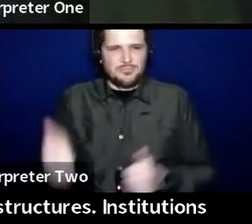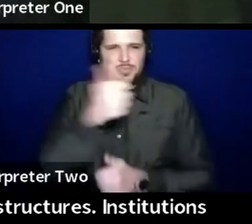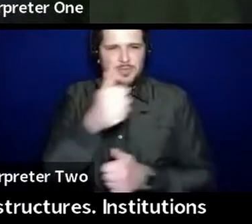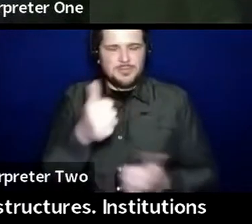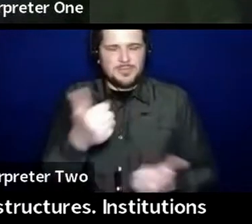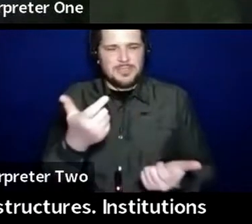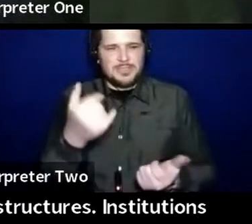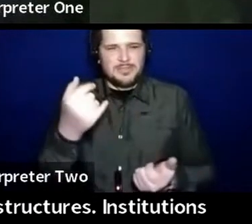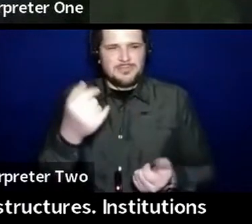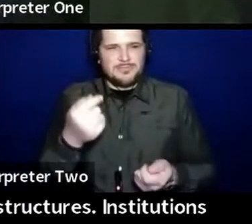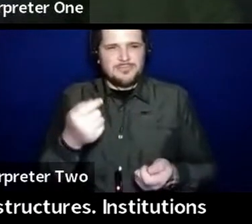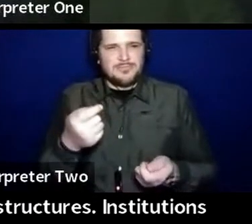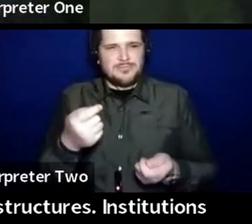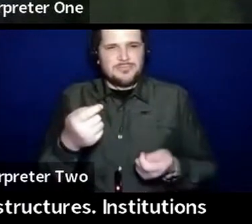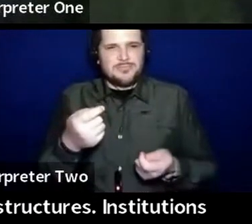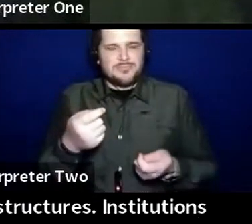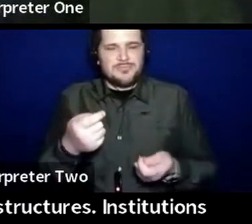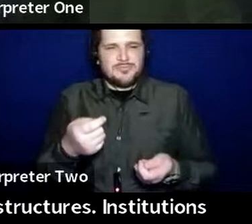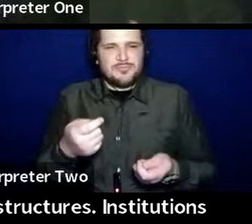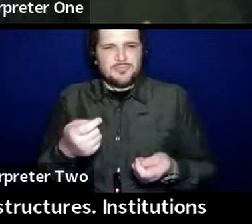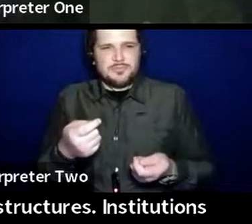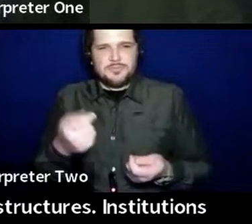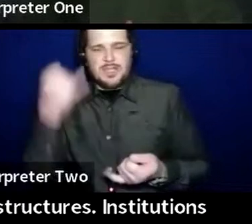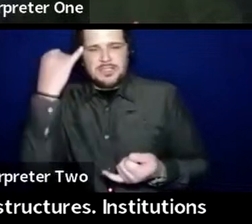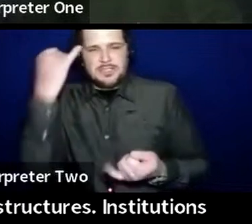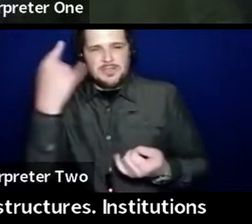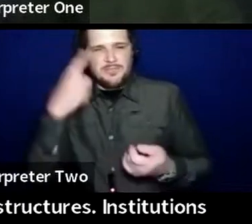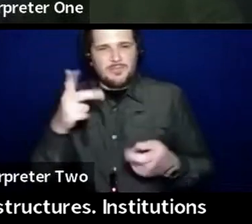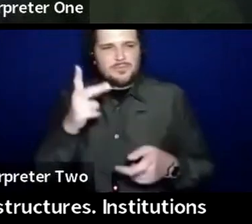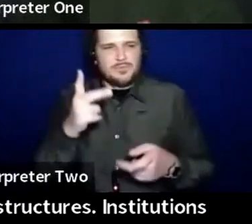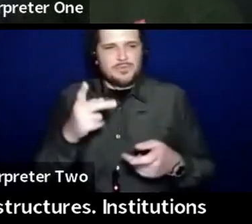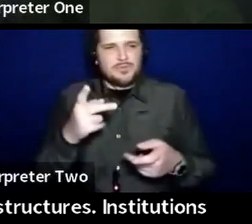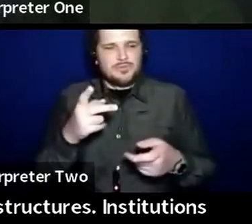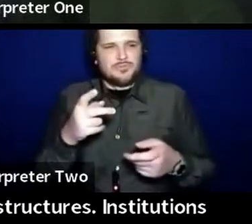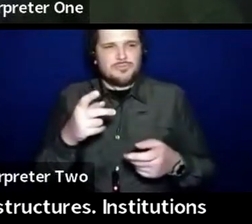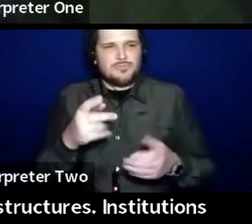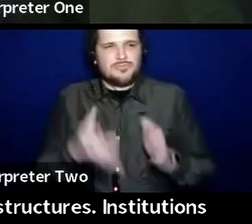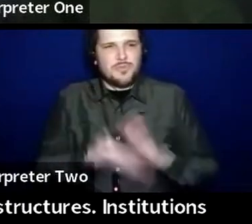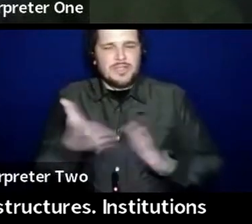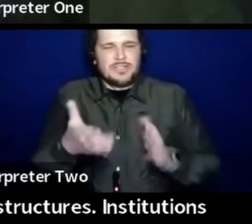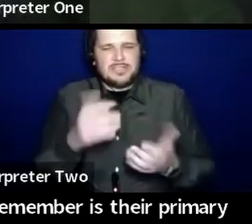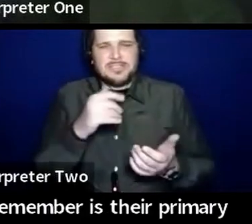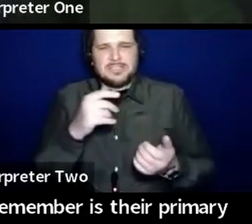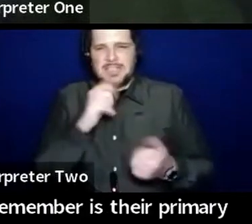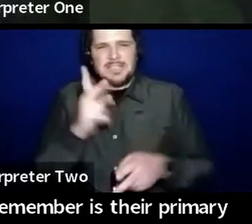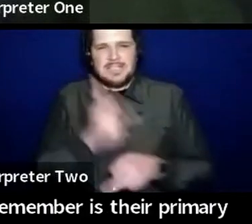not to keep us safe, it's to kill people.